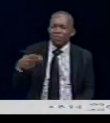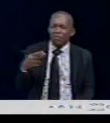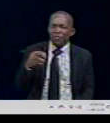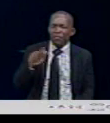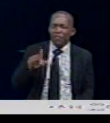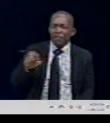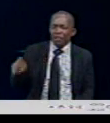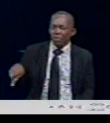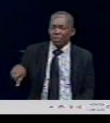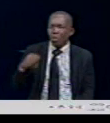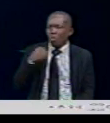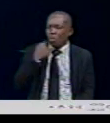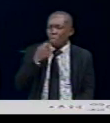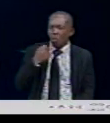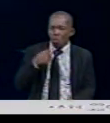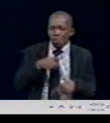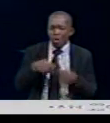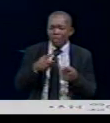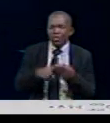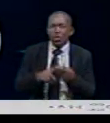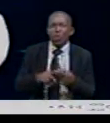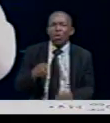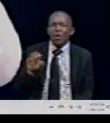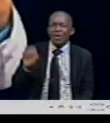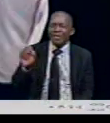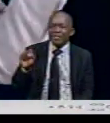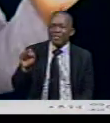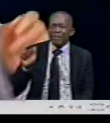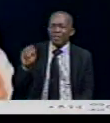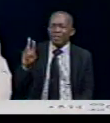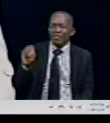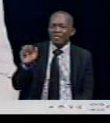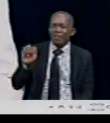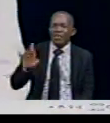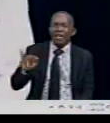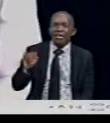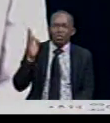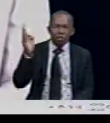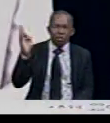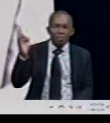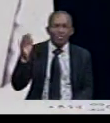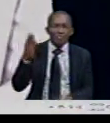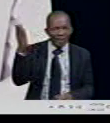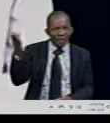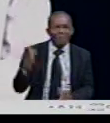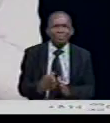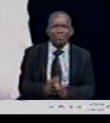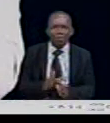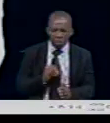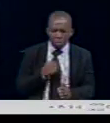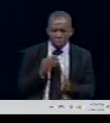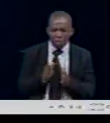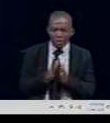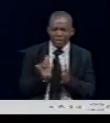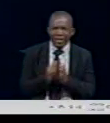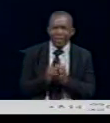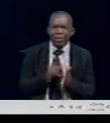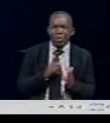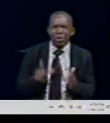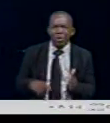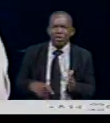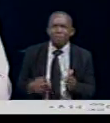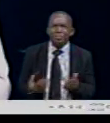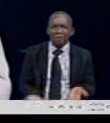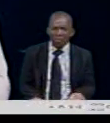cities. He went to Samaria, from there to city and to city until he got to Samaria. We're going to pray. God will raise the likes